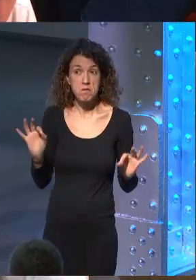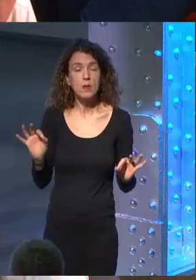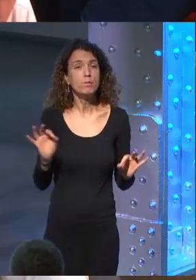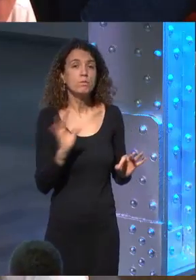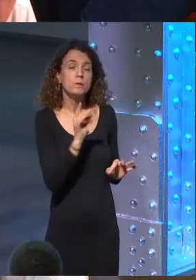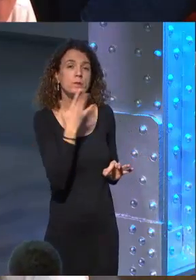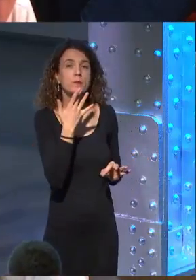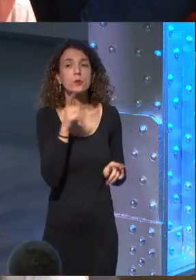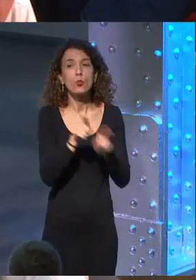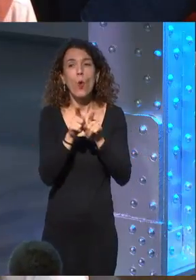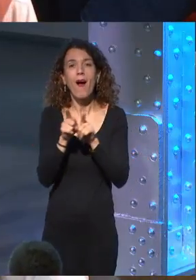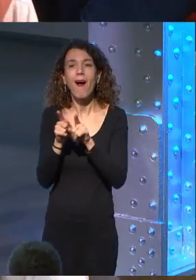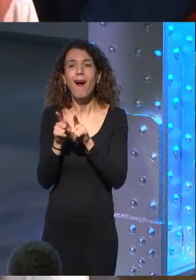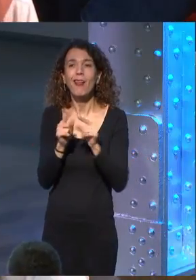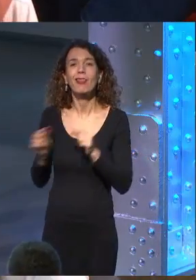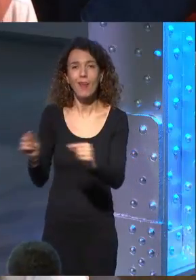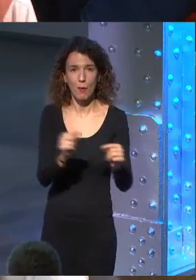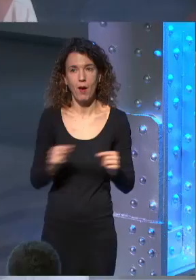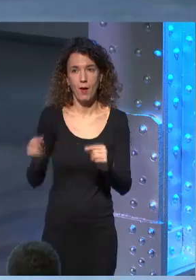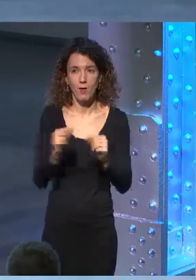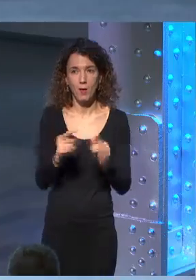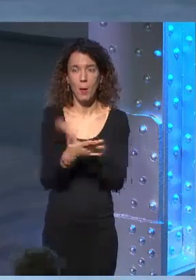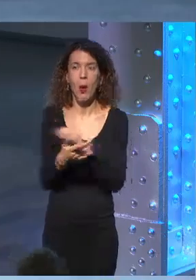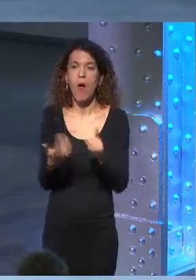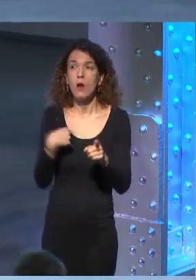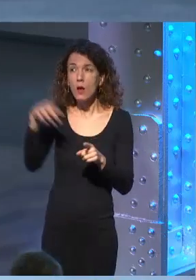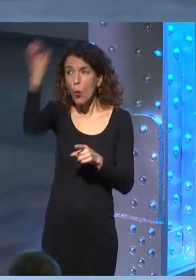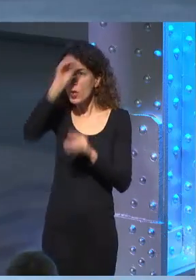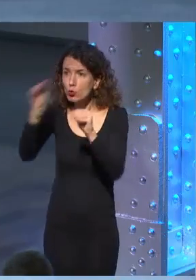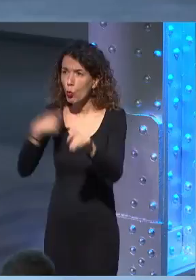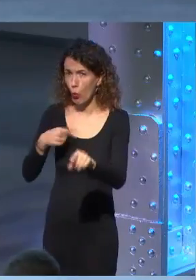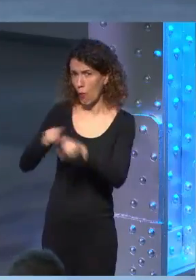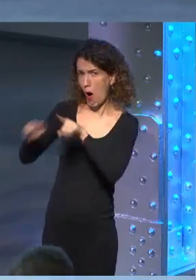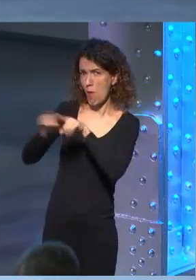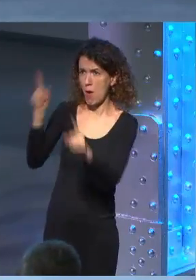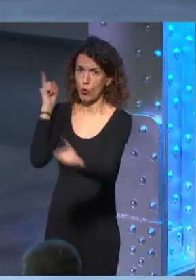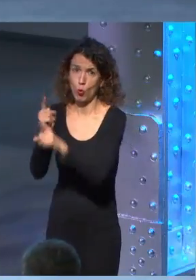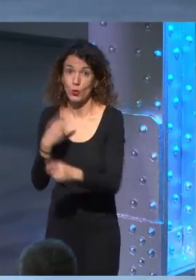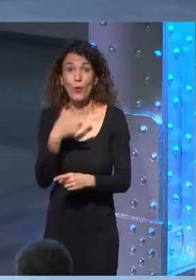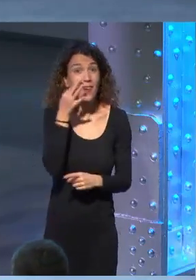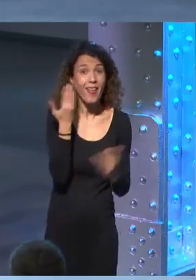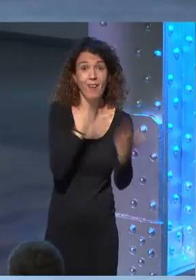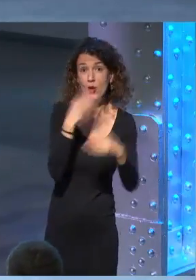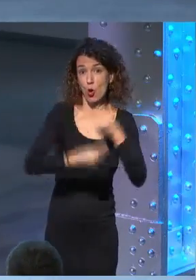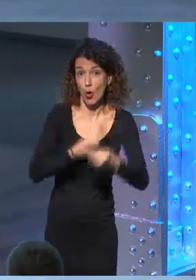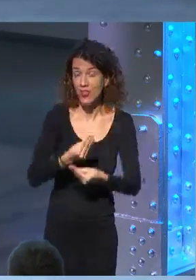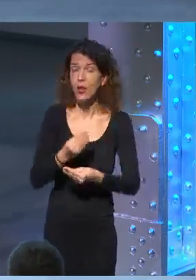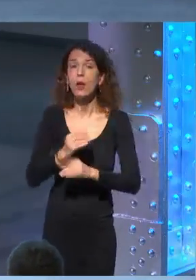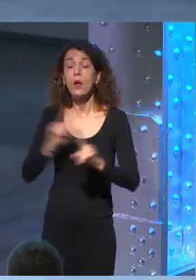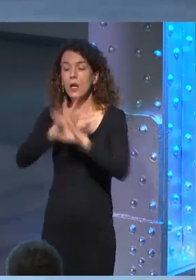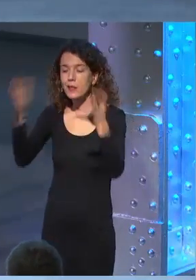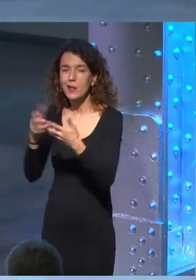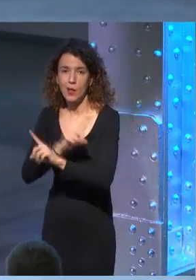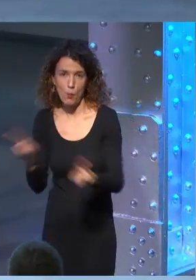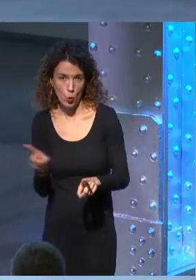you don't know anything about those persons. Well, maybe you're discussing an idea, but you won't criticize them because of their ideas, because you wouldn't do it face